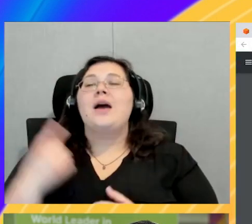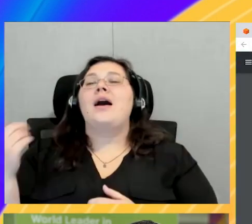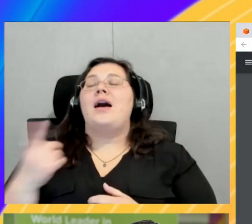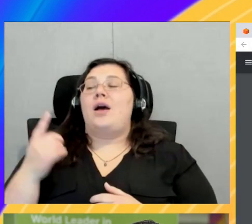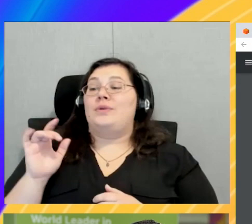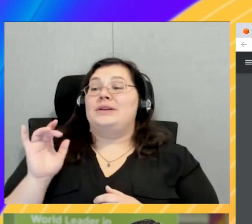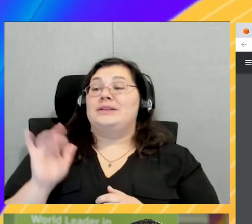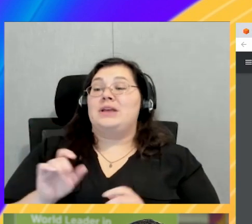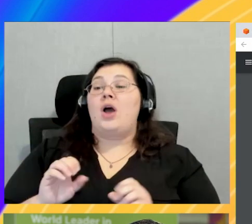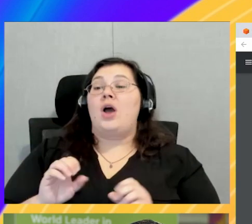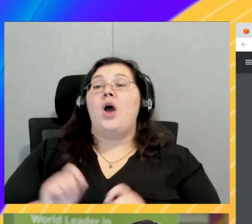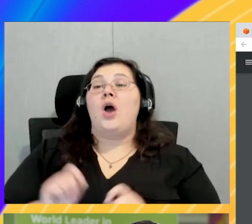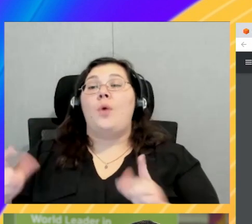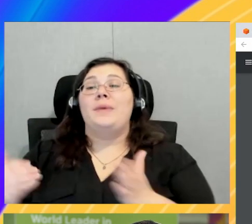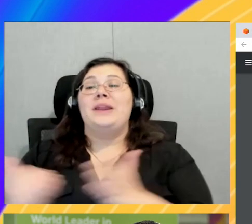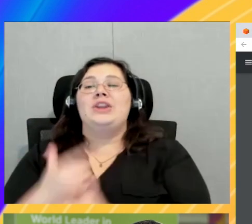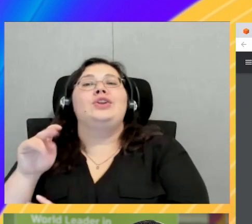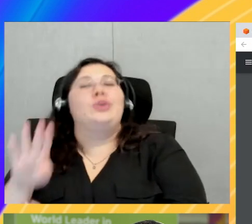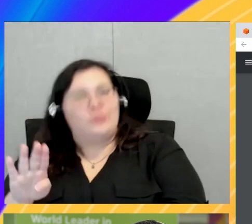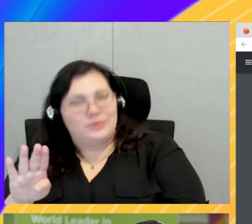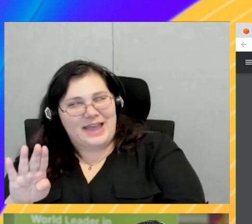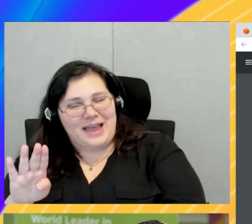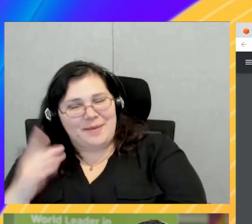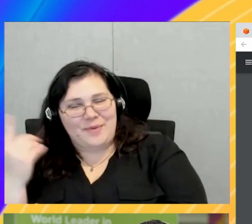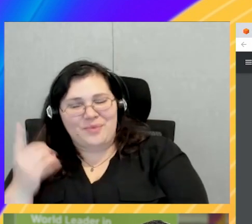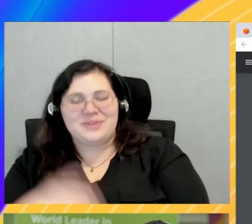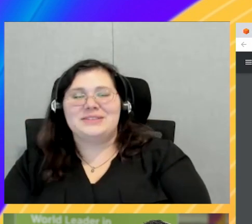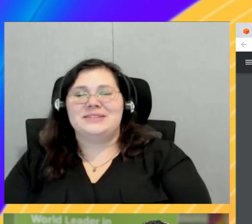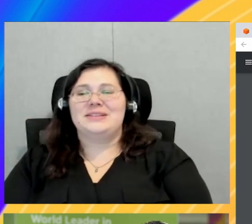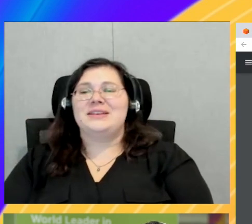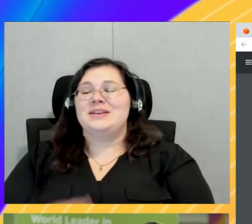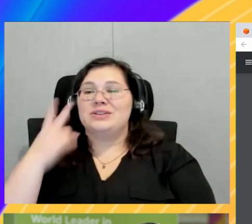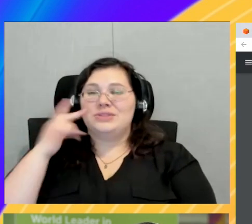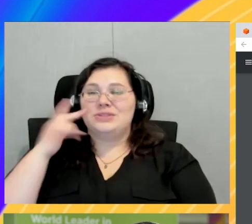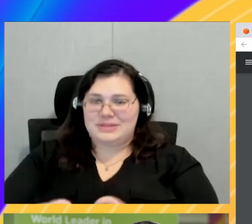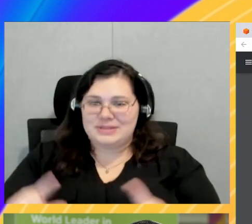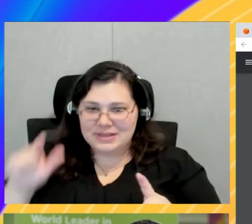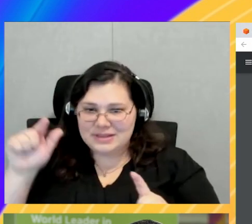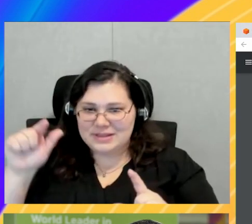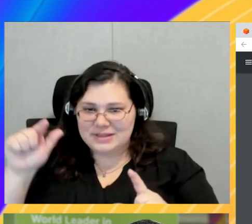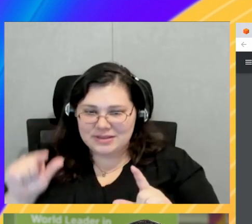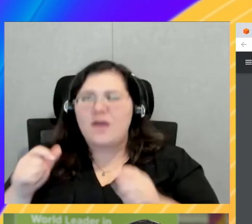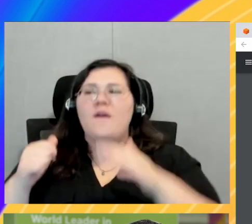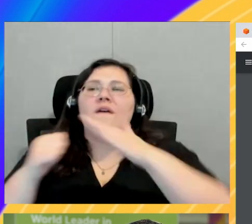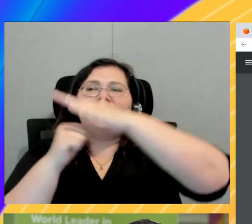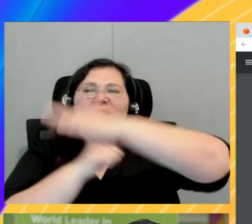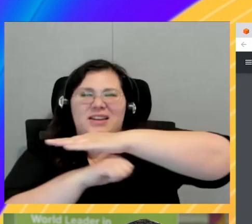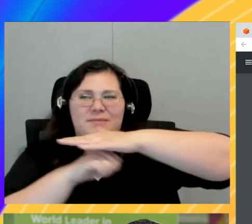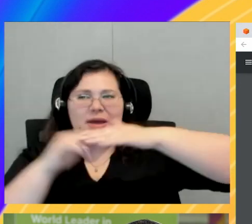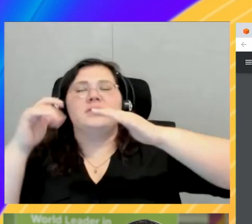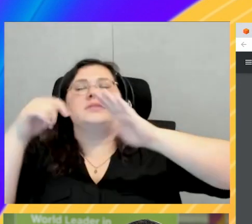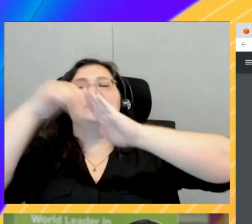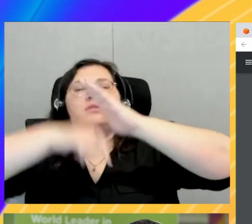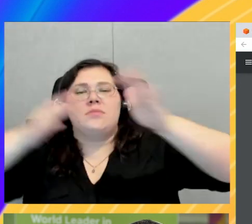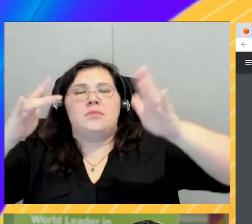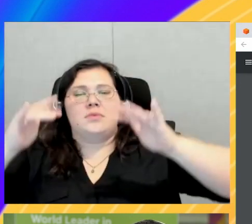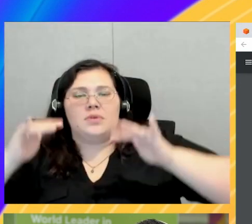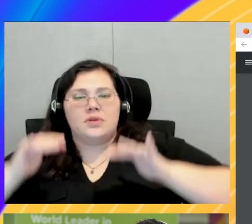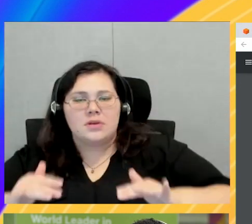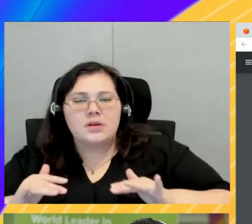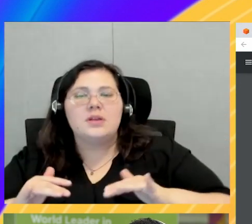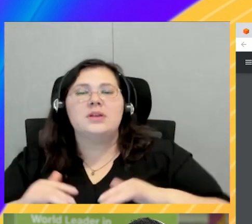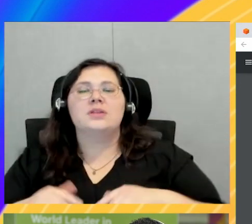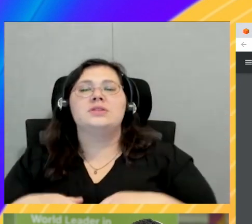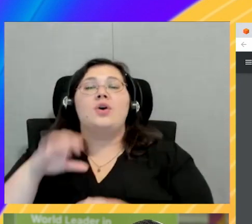Nah. All right, so here we can see is if you go down, now we go beyond the fundamentals. We go into cloud security fundamentals.